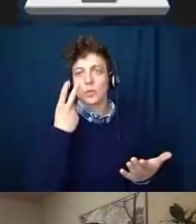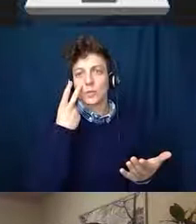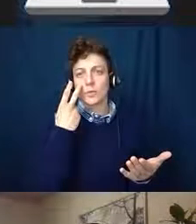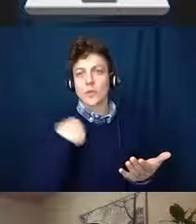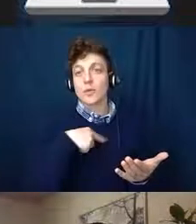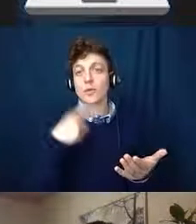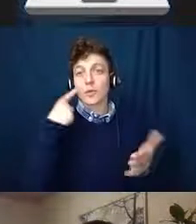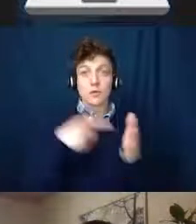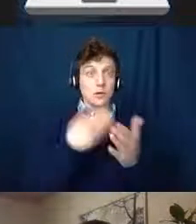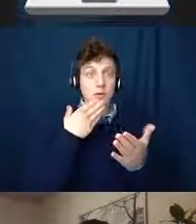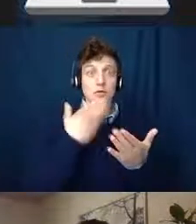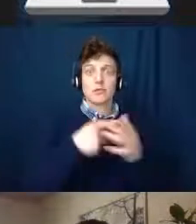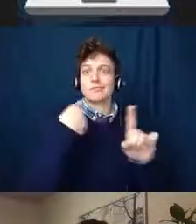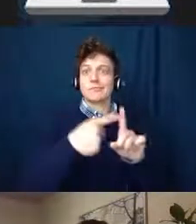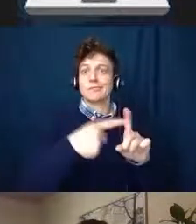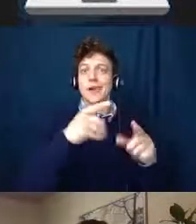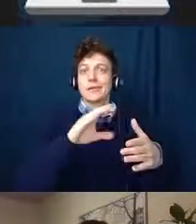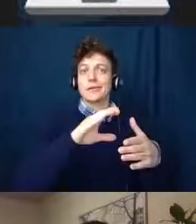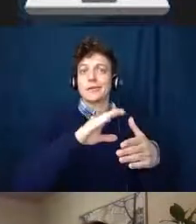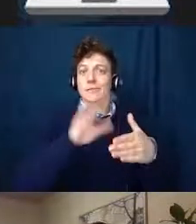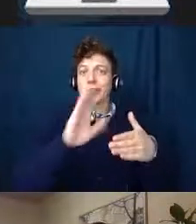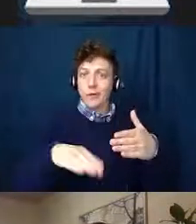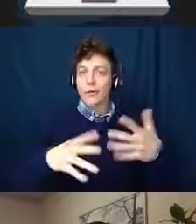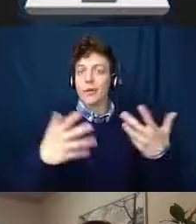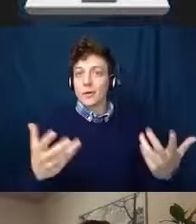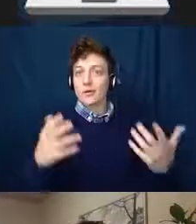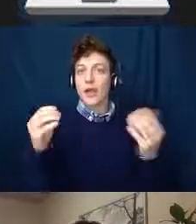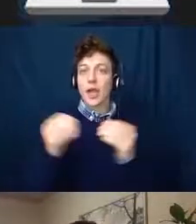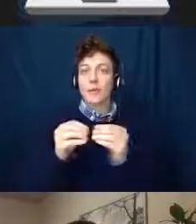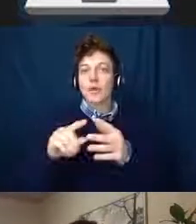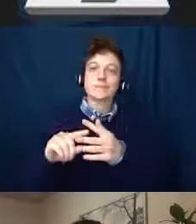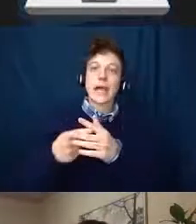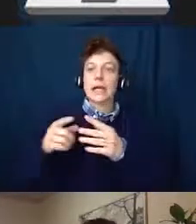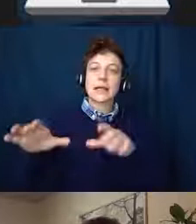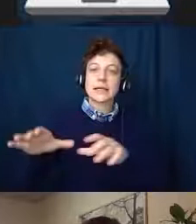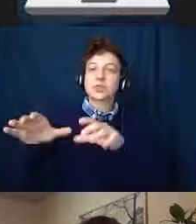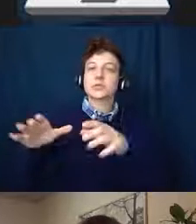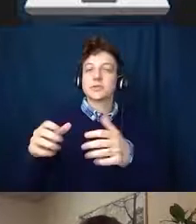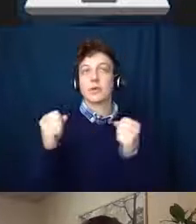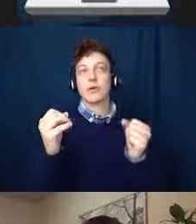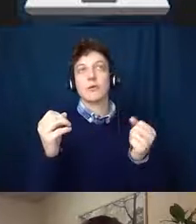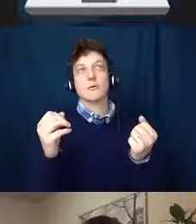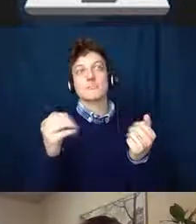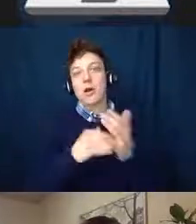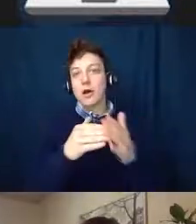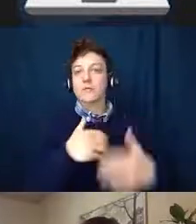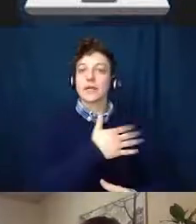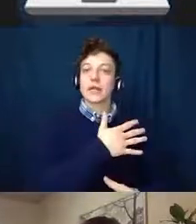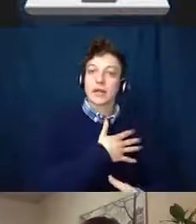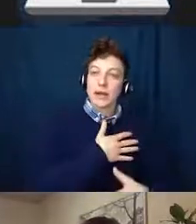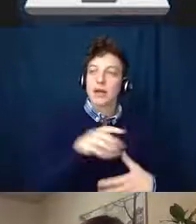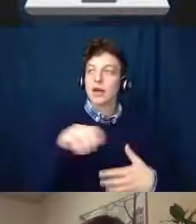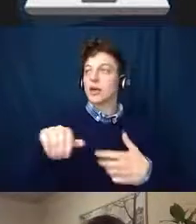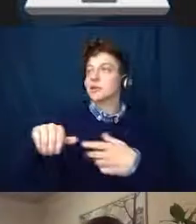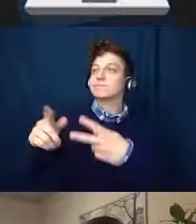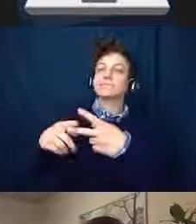just mentioned, and with more initiatives. A lot of times, Canada and European countries are a little more progressive in